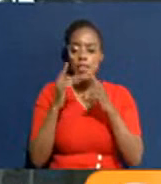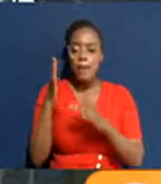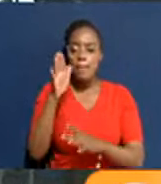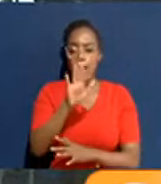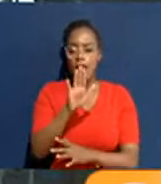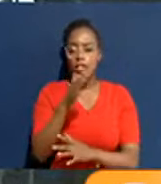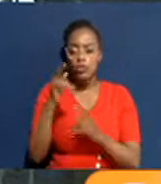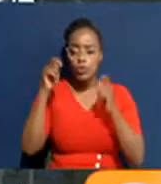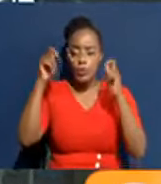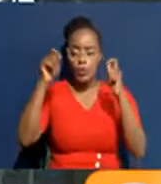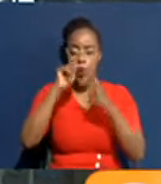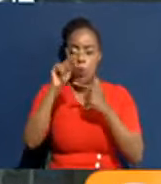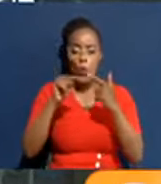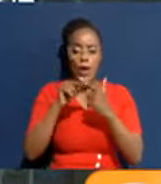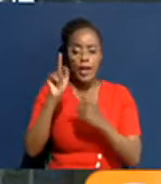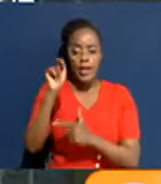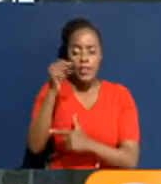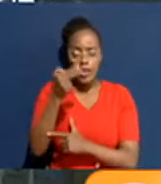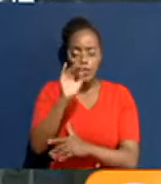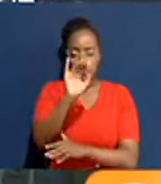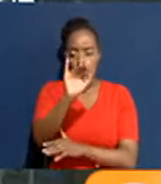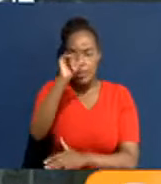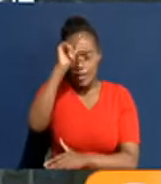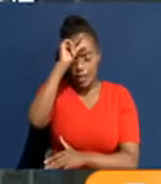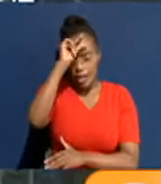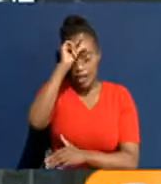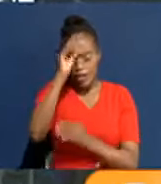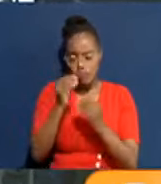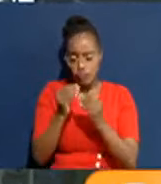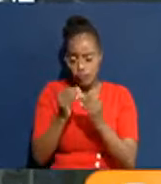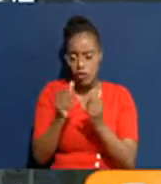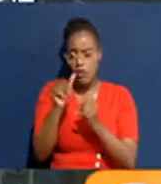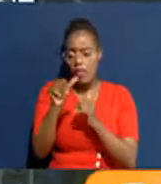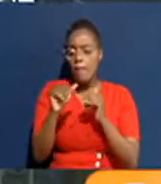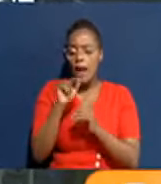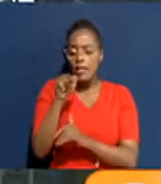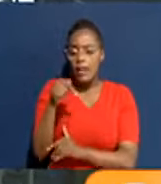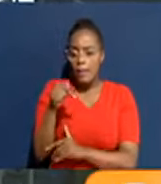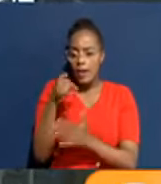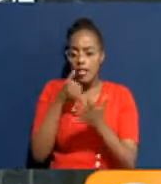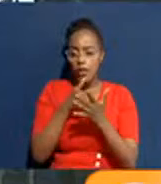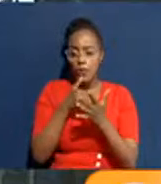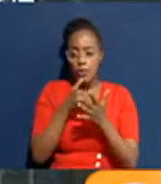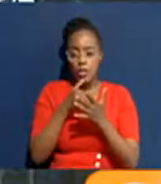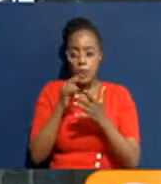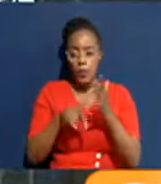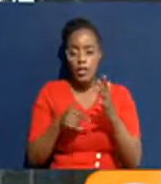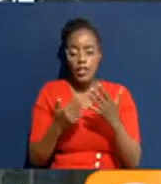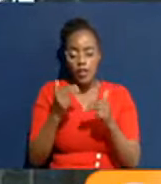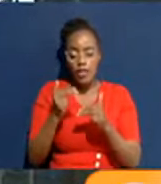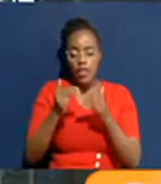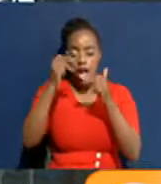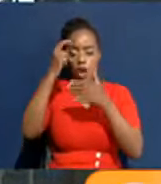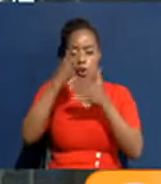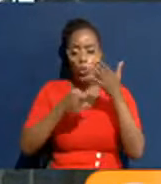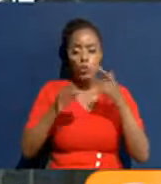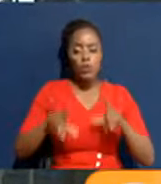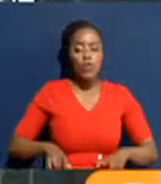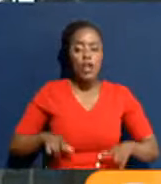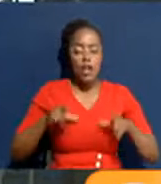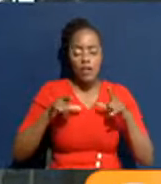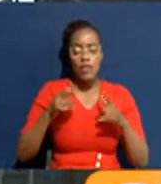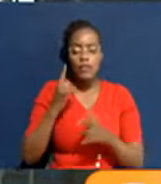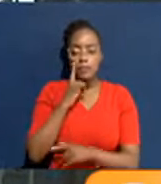to the streets on Thursday to pressure the government to address its demands, including the high cost of living.